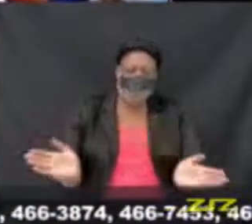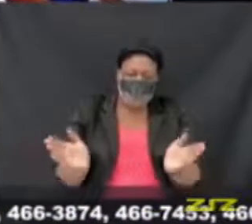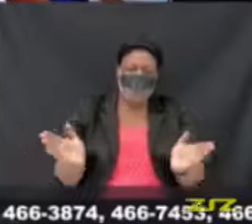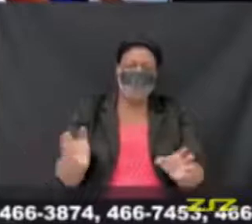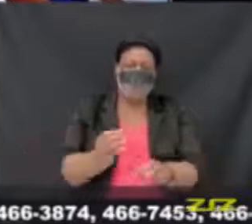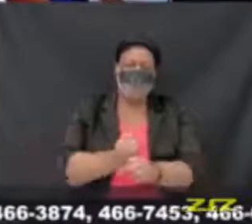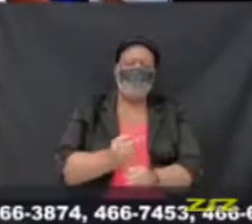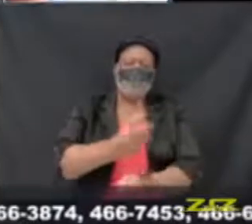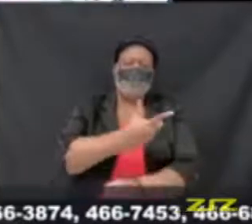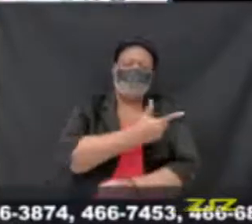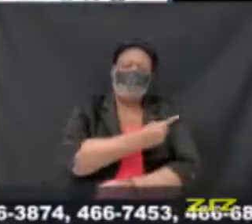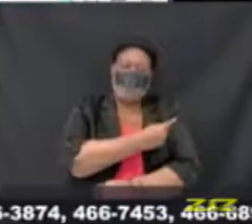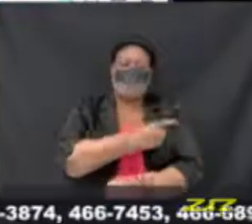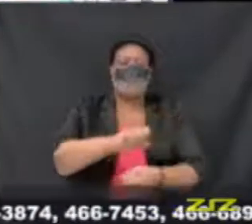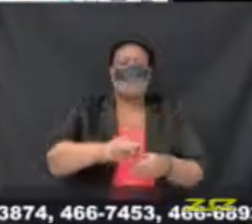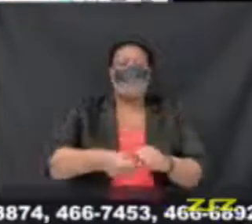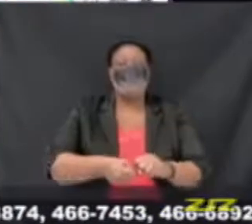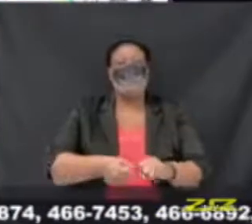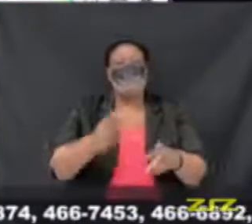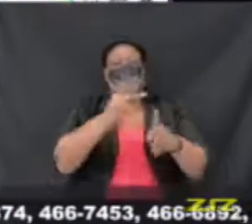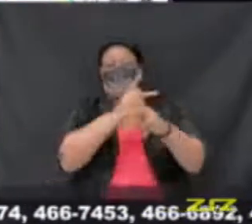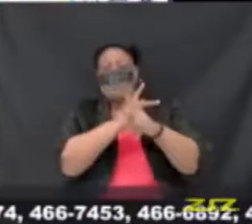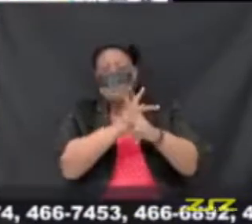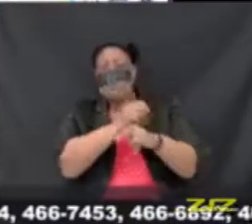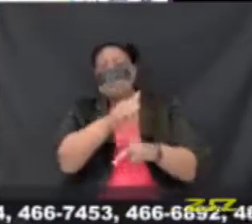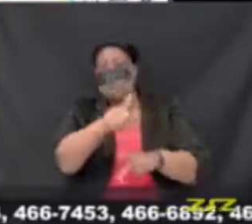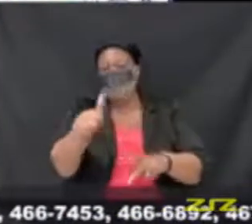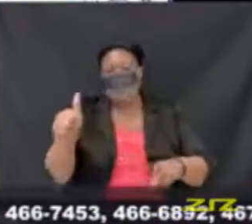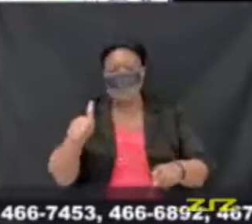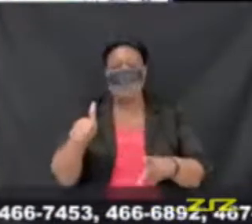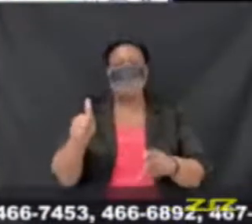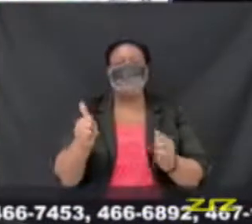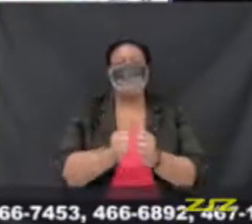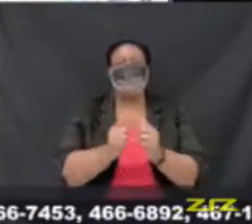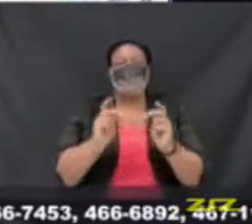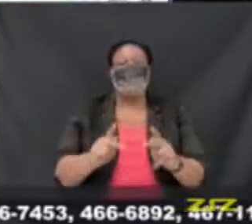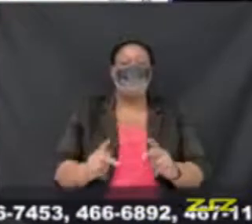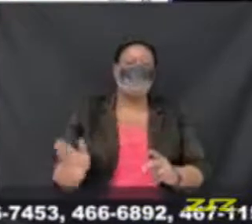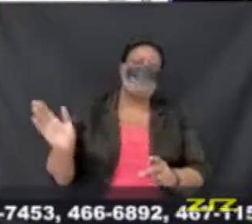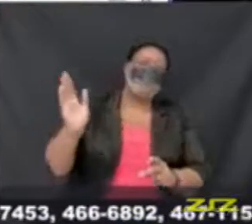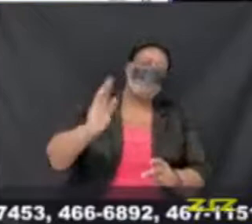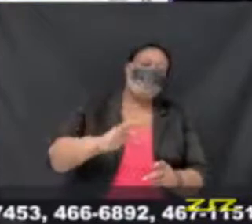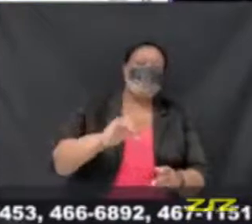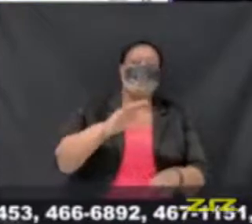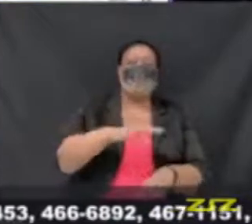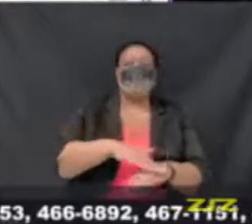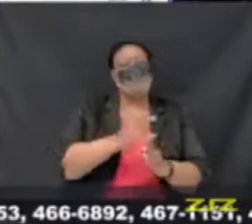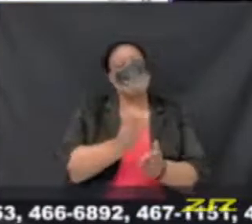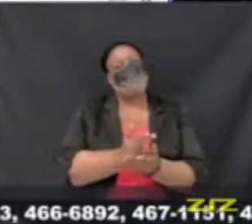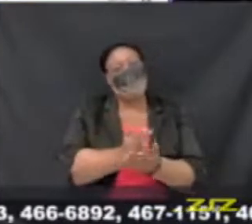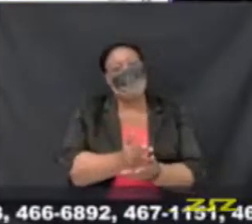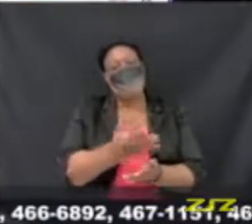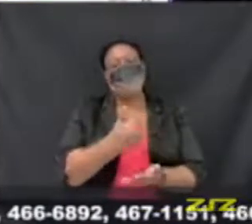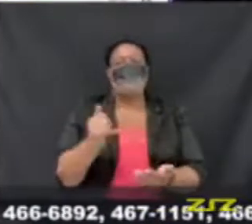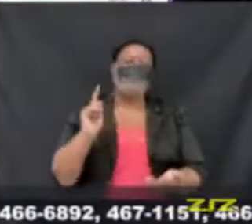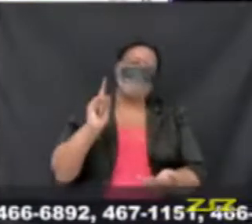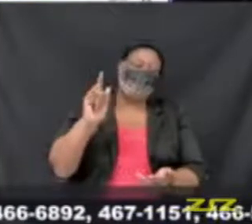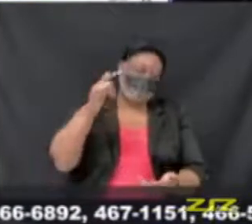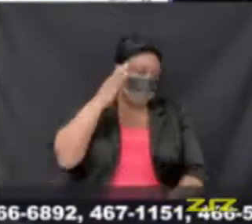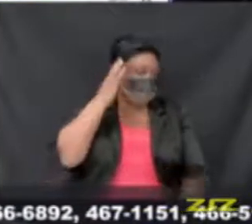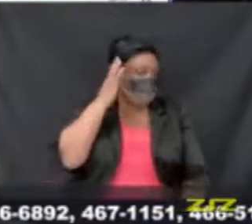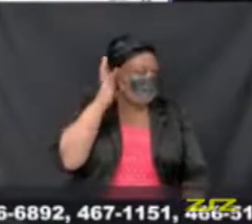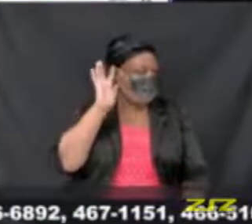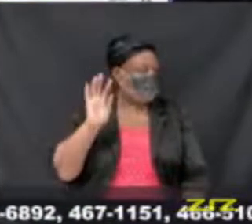builds resilience, and it gives us the competitive edge against our competitors around the region to be able to be